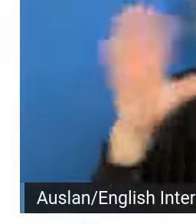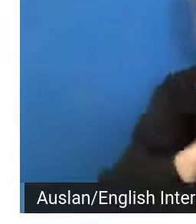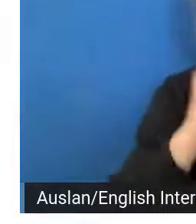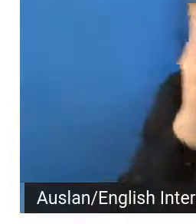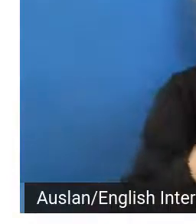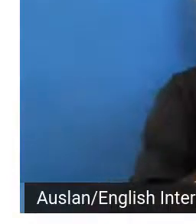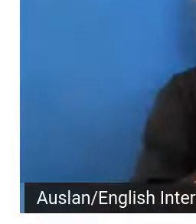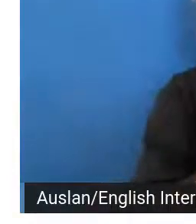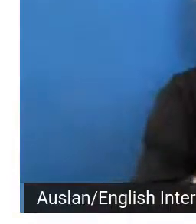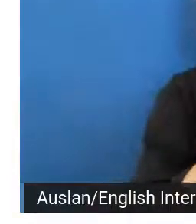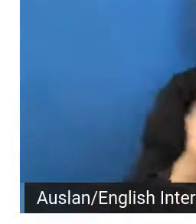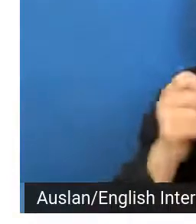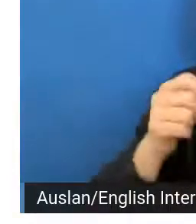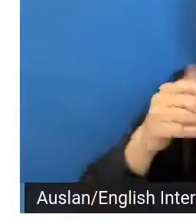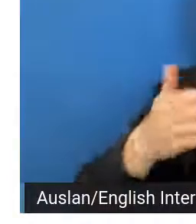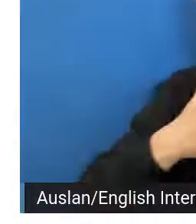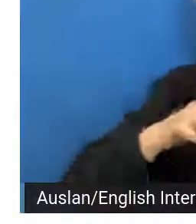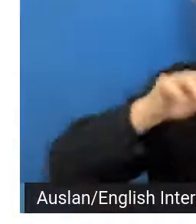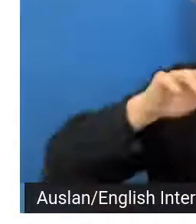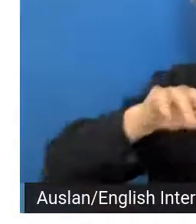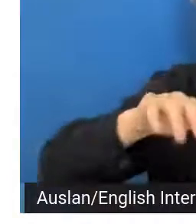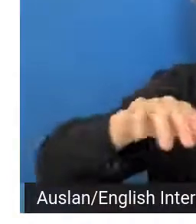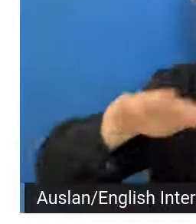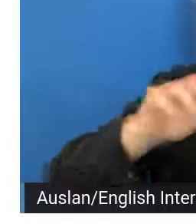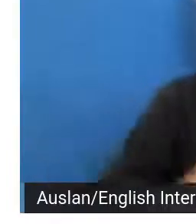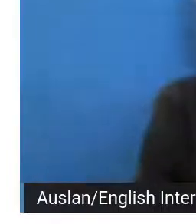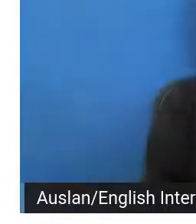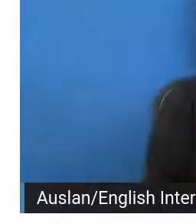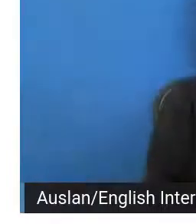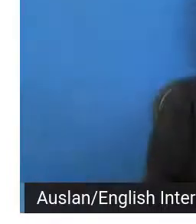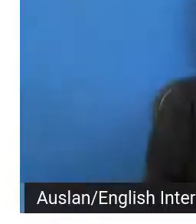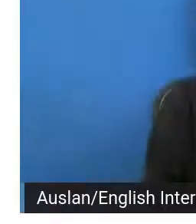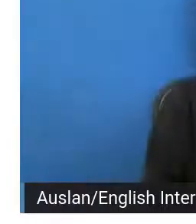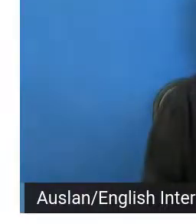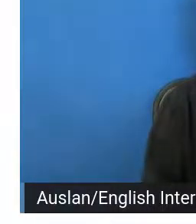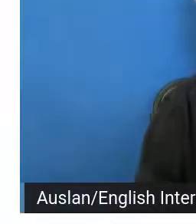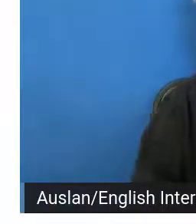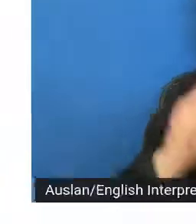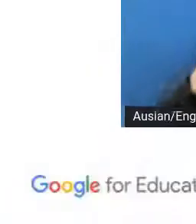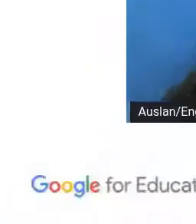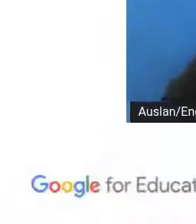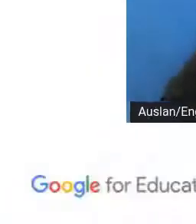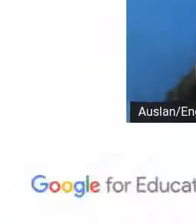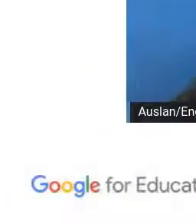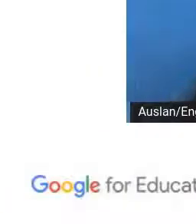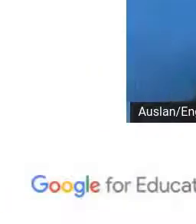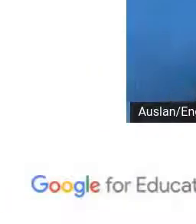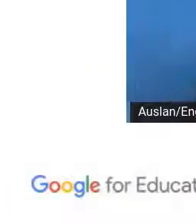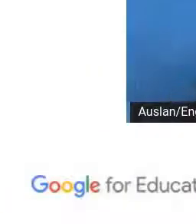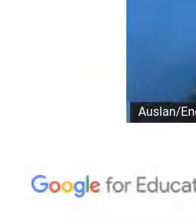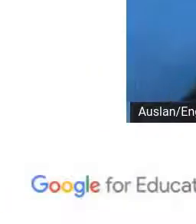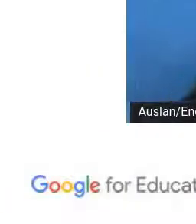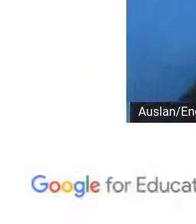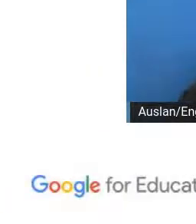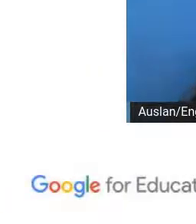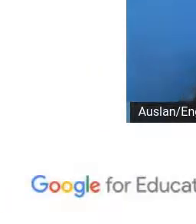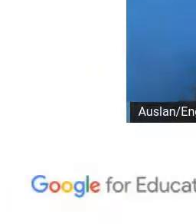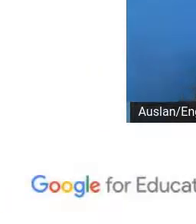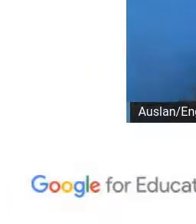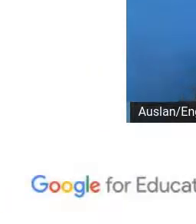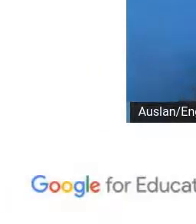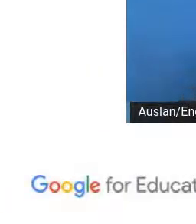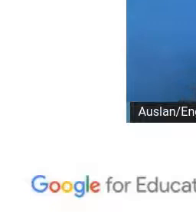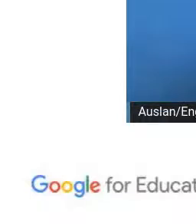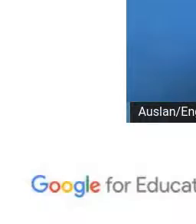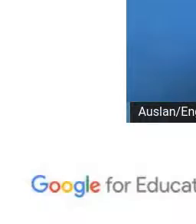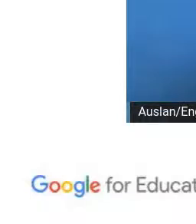the magic. Very, very high tech, Corey. You're going to be extremely impressed about how high tech. And do I need my